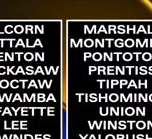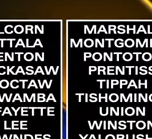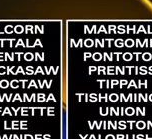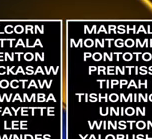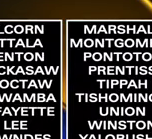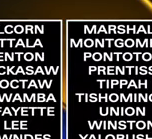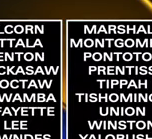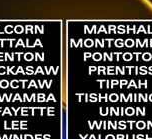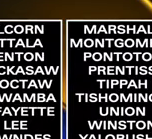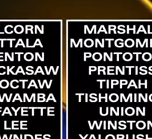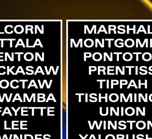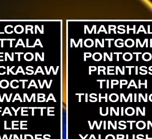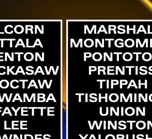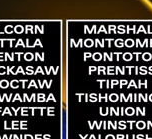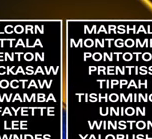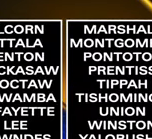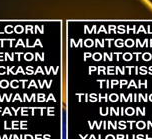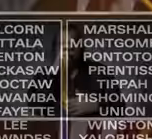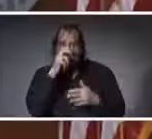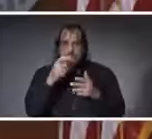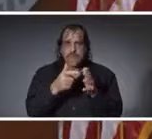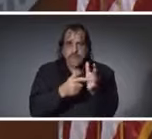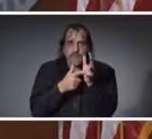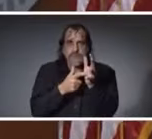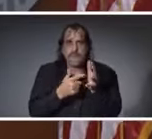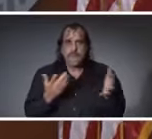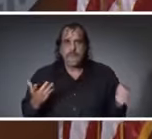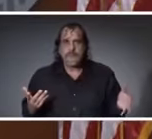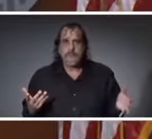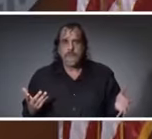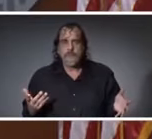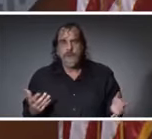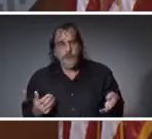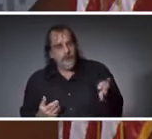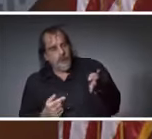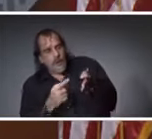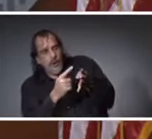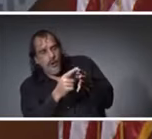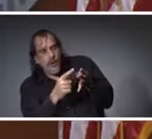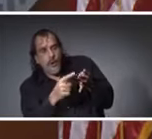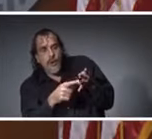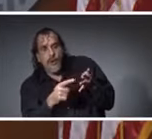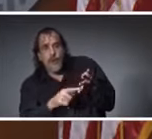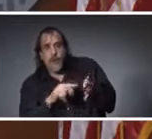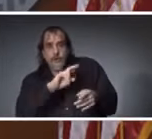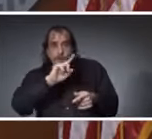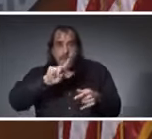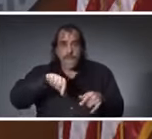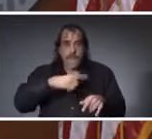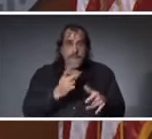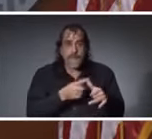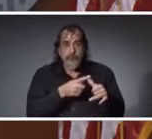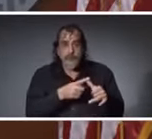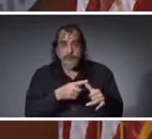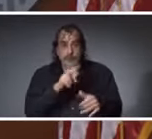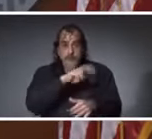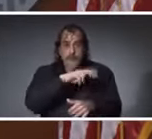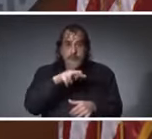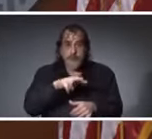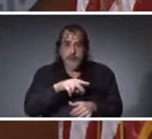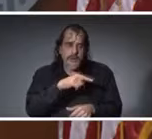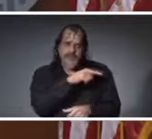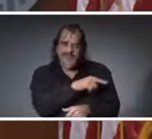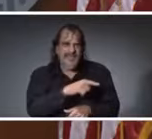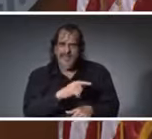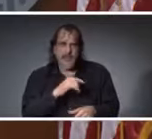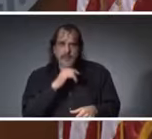Tippa, Tishomingo, and Union Counties. There are four of those original 22 counties that no longer technically